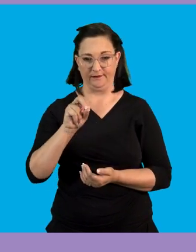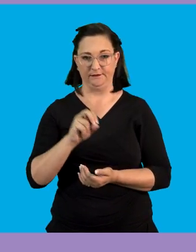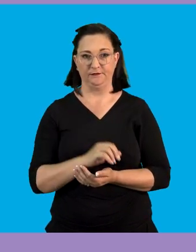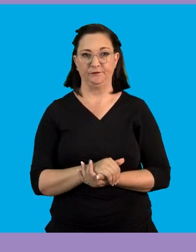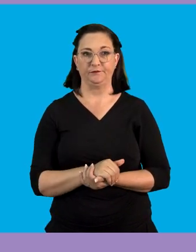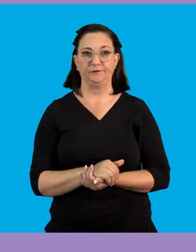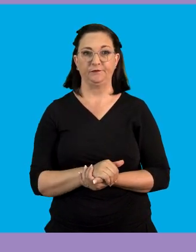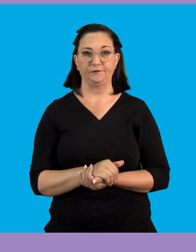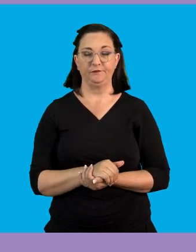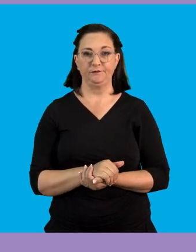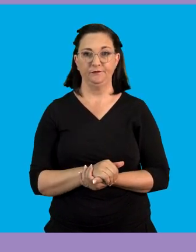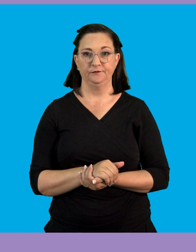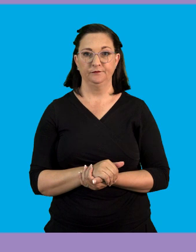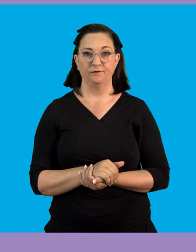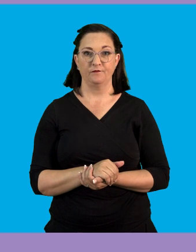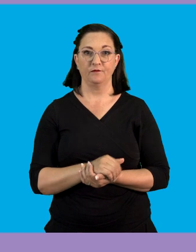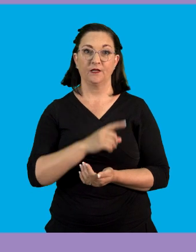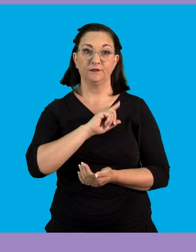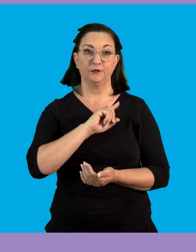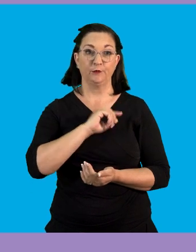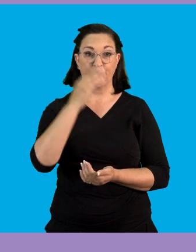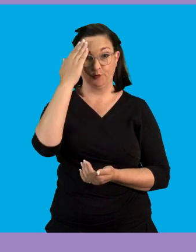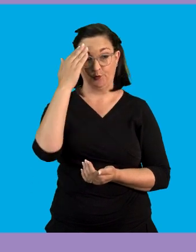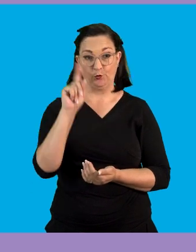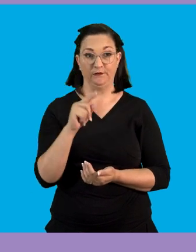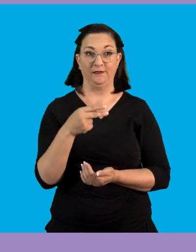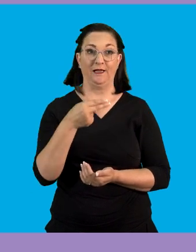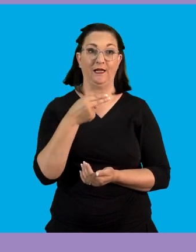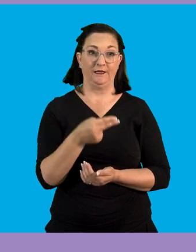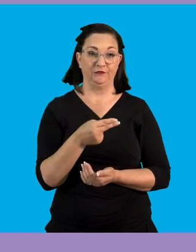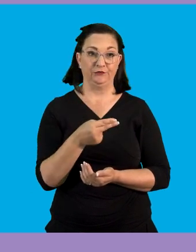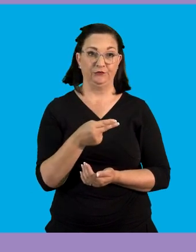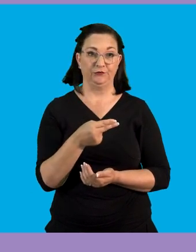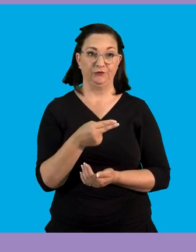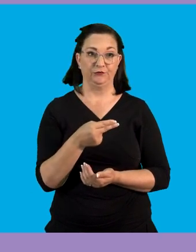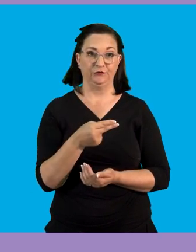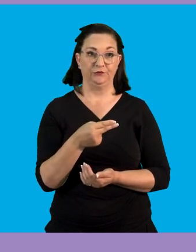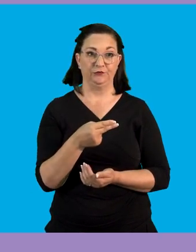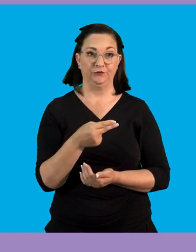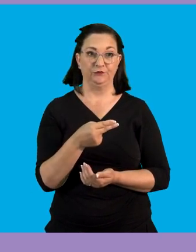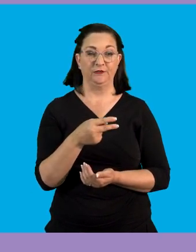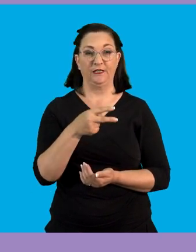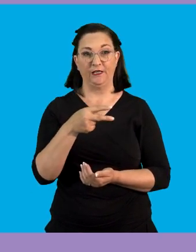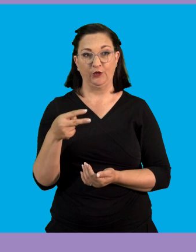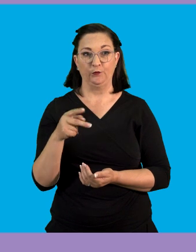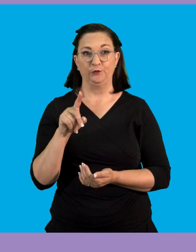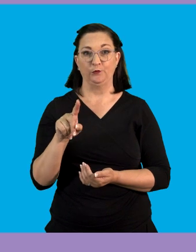equals to 180. And therefore, that means angle H would be given by